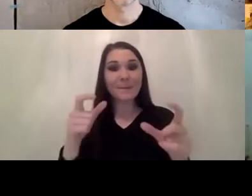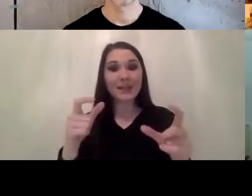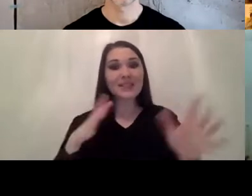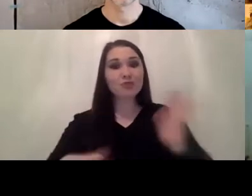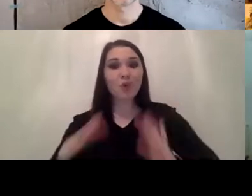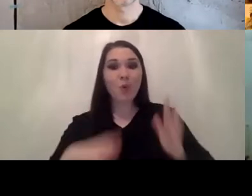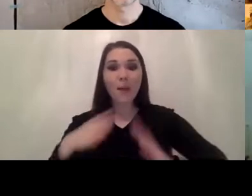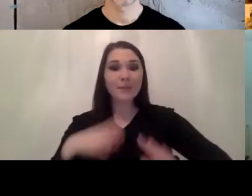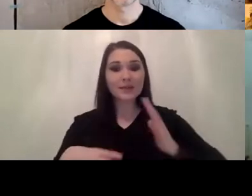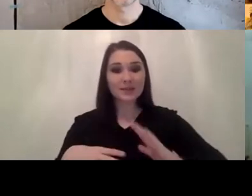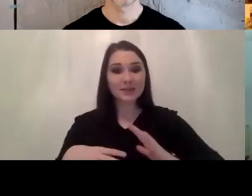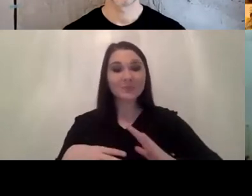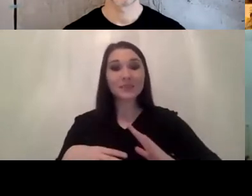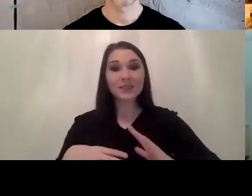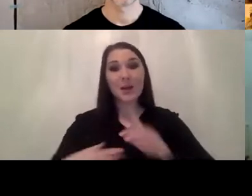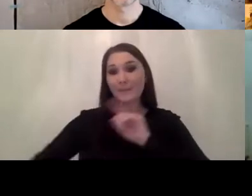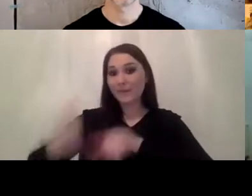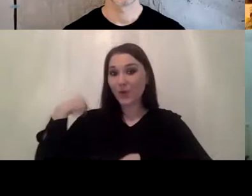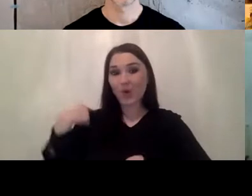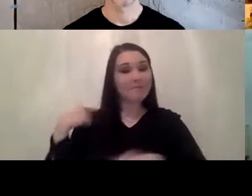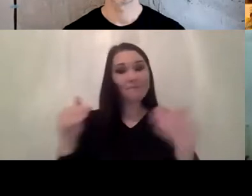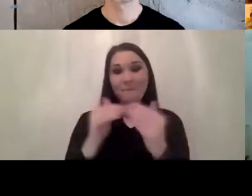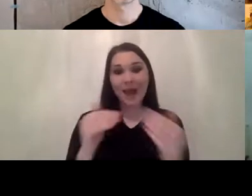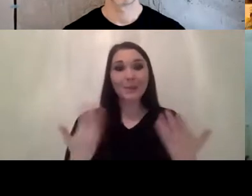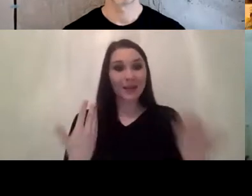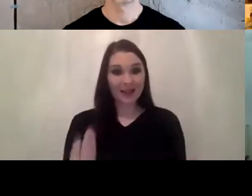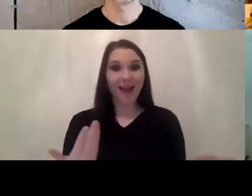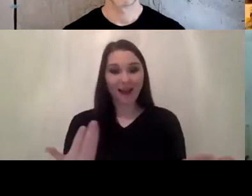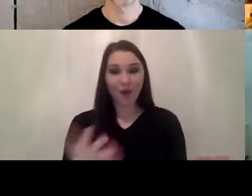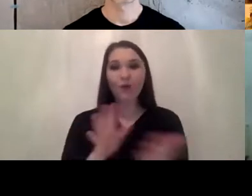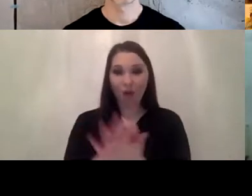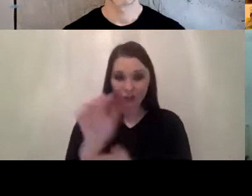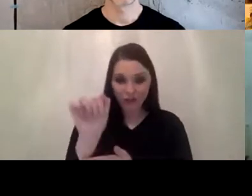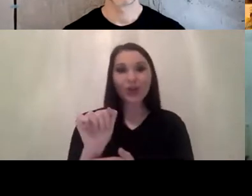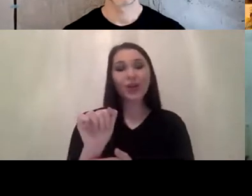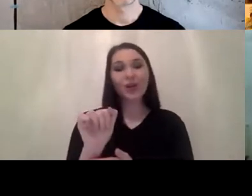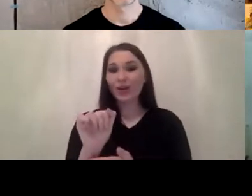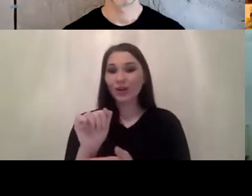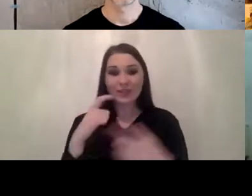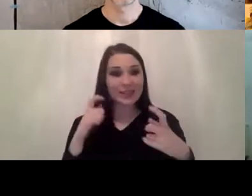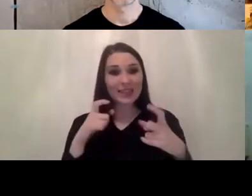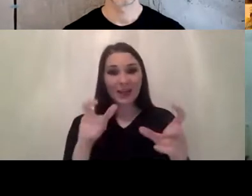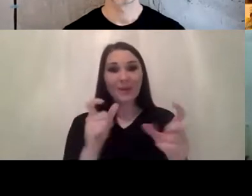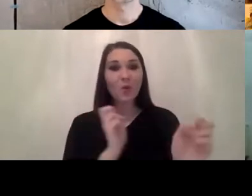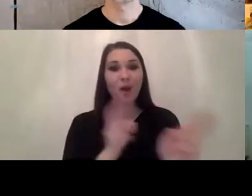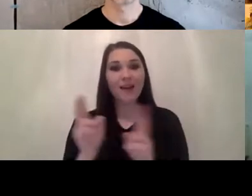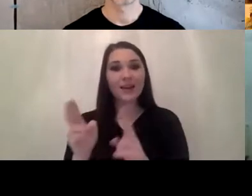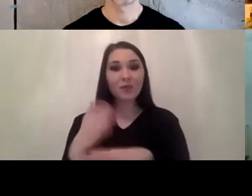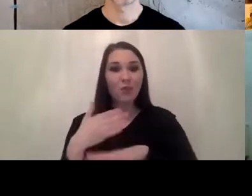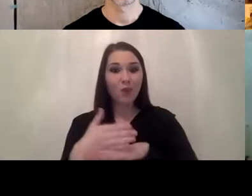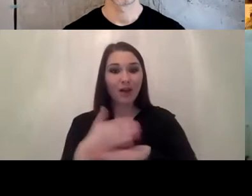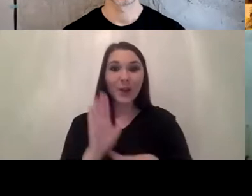in our projects, but this time we actually have sustainability culture and ways of working is always like a part of